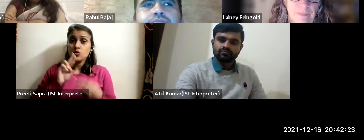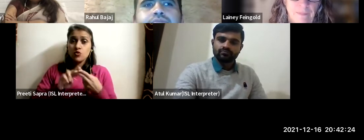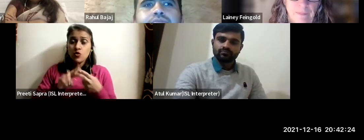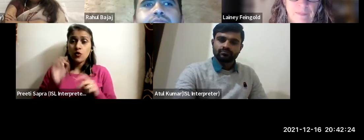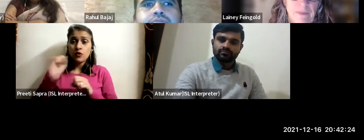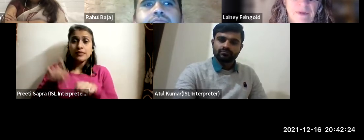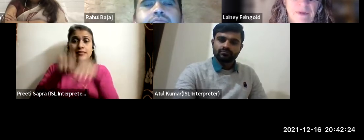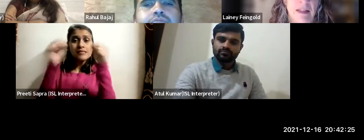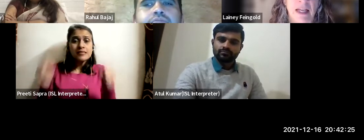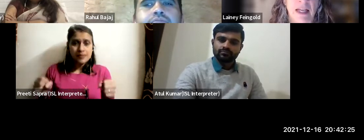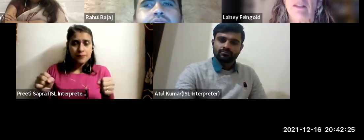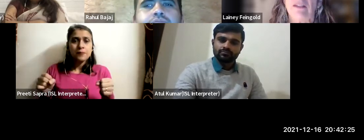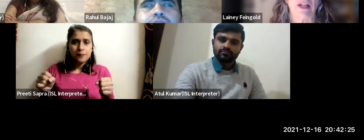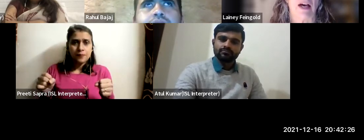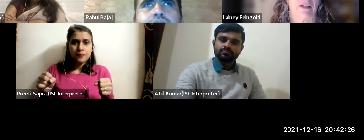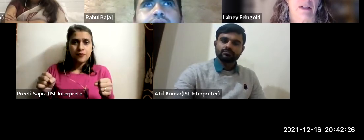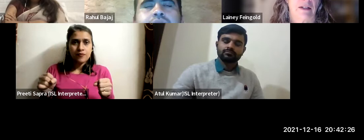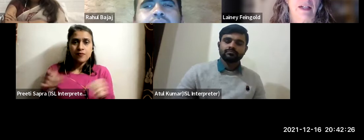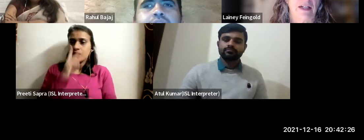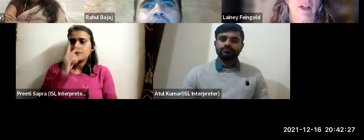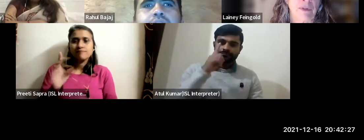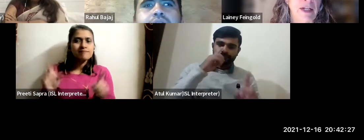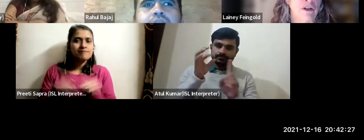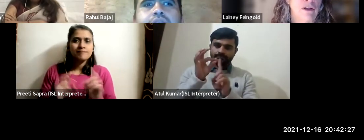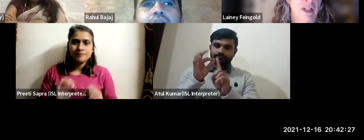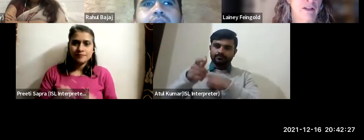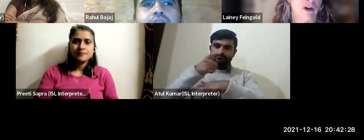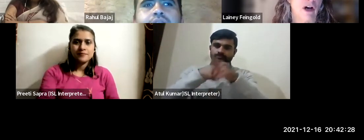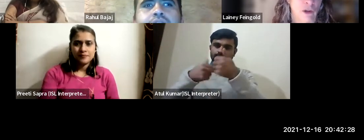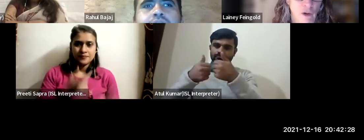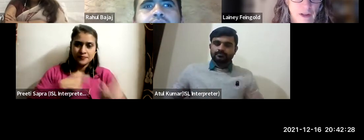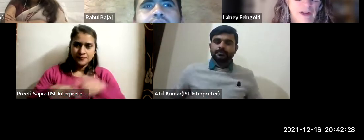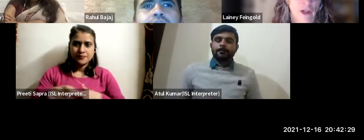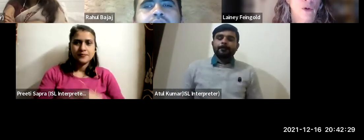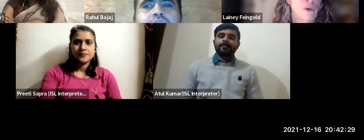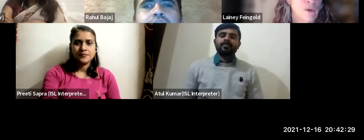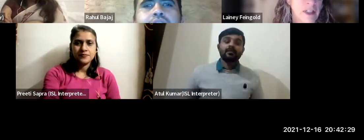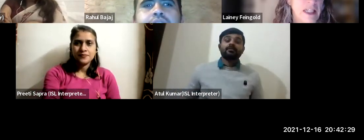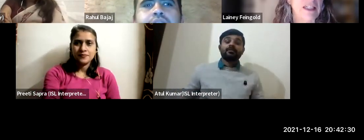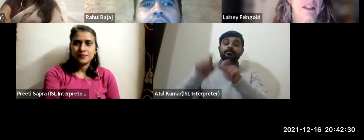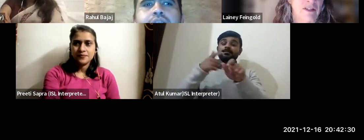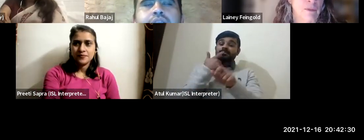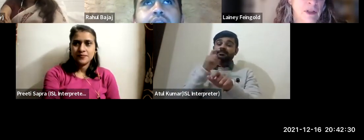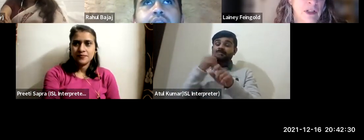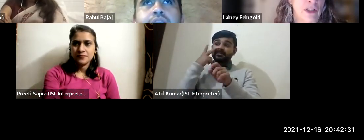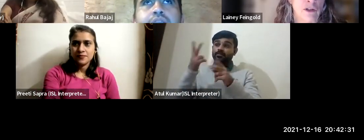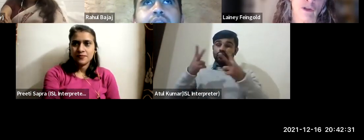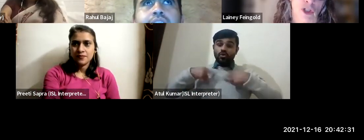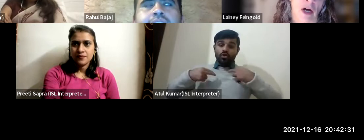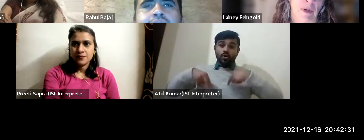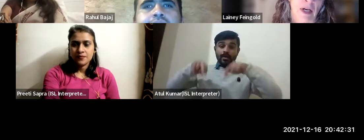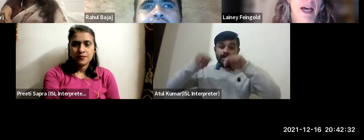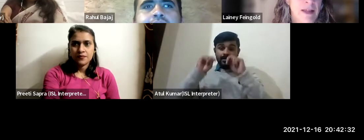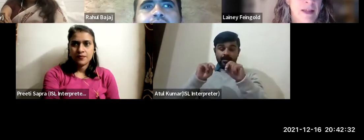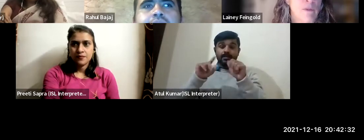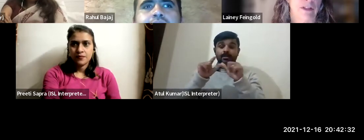system, they didn't see that. They didn't see a complainer. They saw a lawyer who needed accessibility to do the